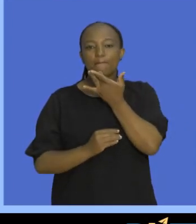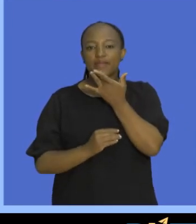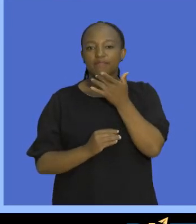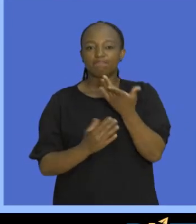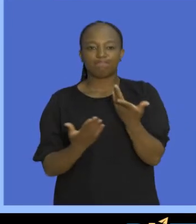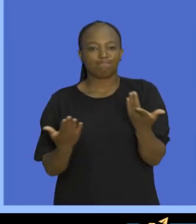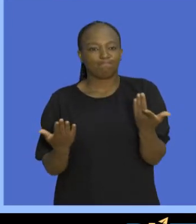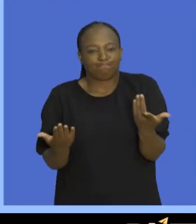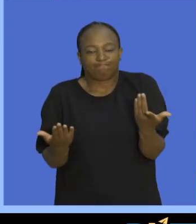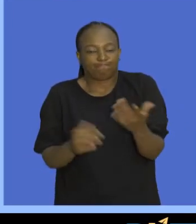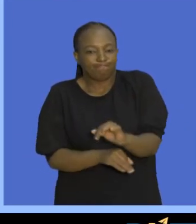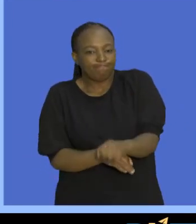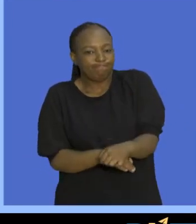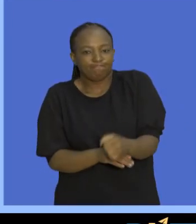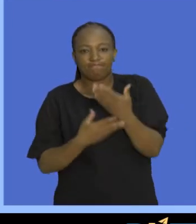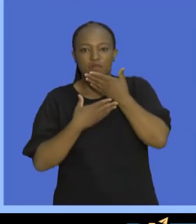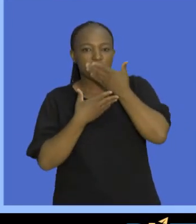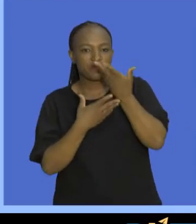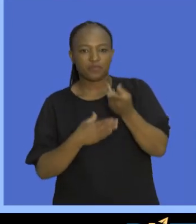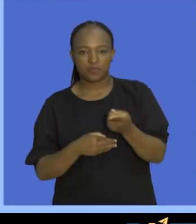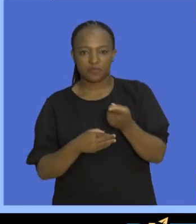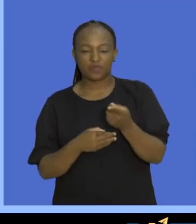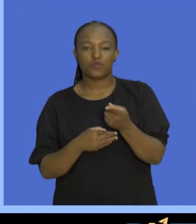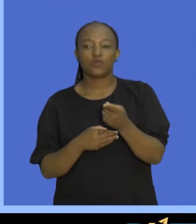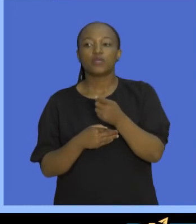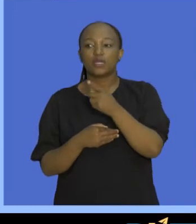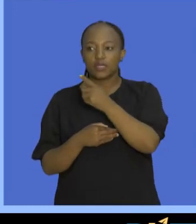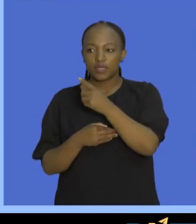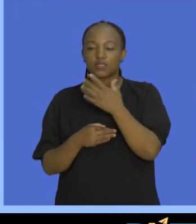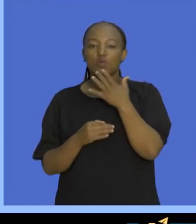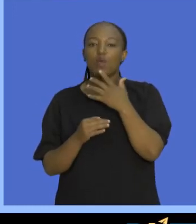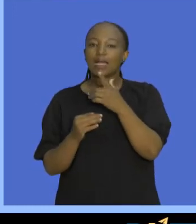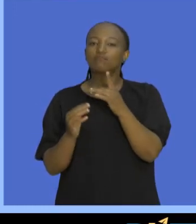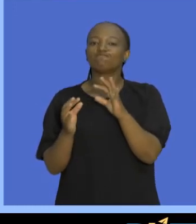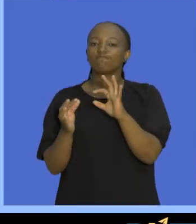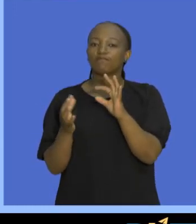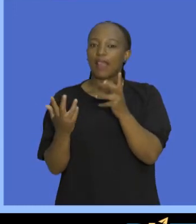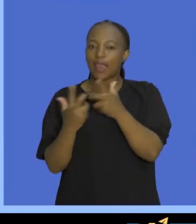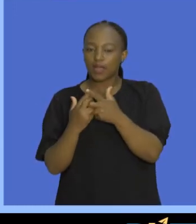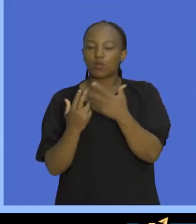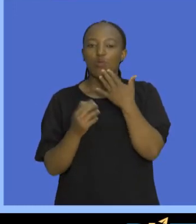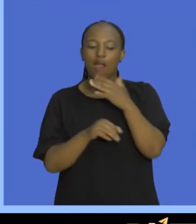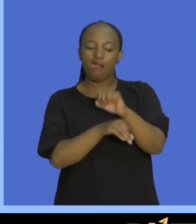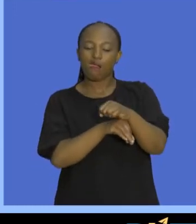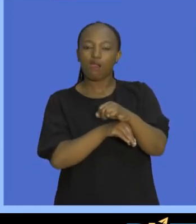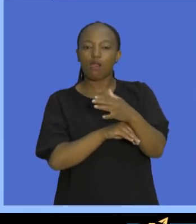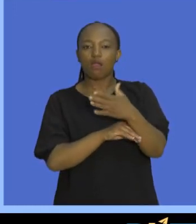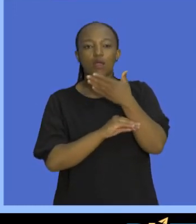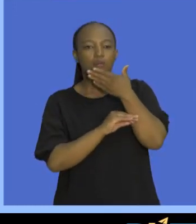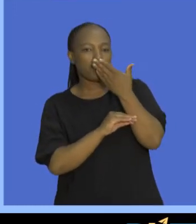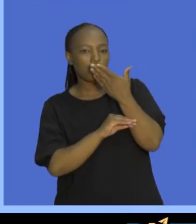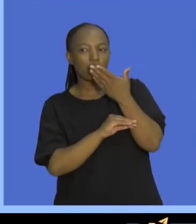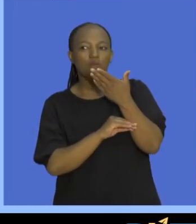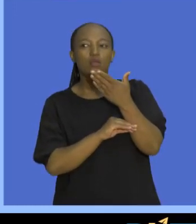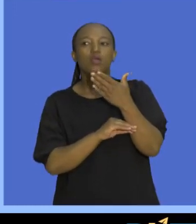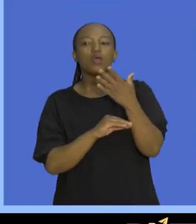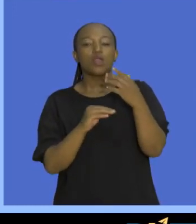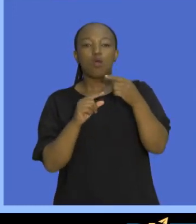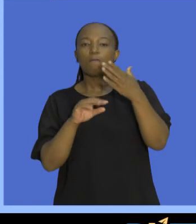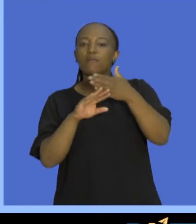actually negligible. Okay, that's where that term applies in this case. So we are going to close the